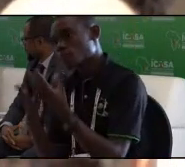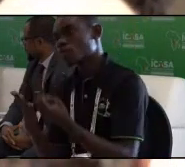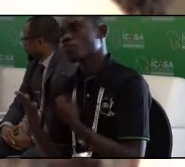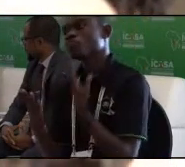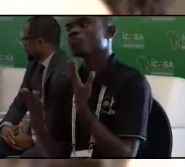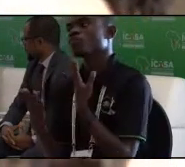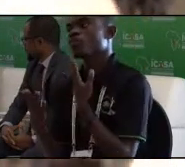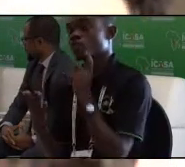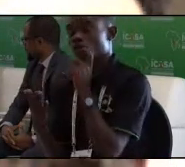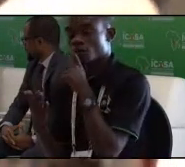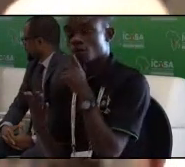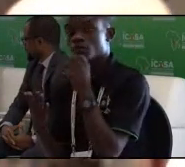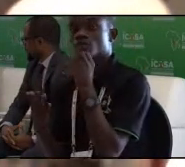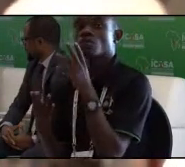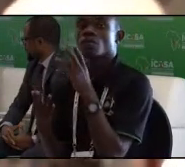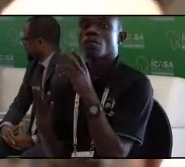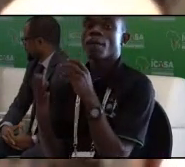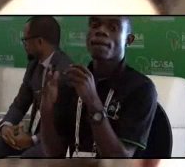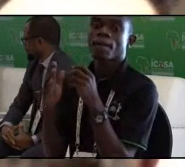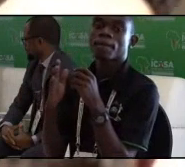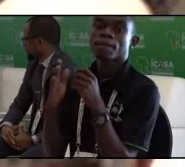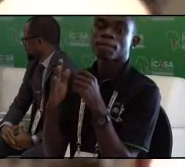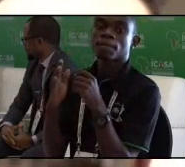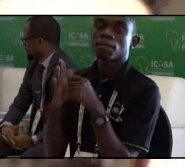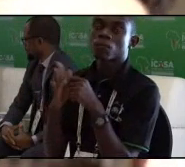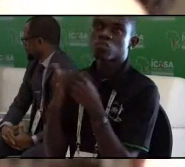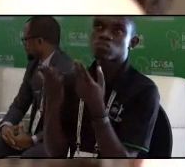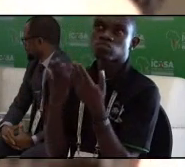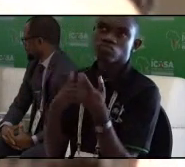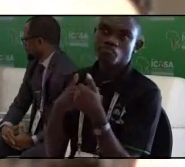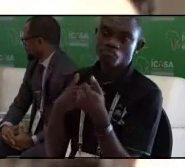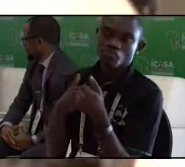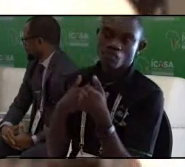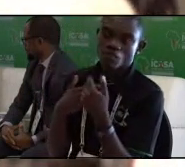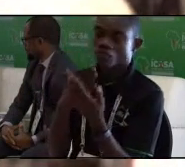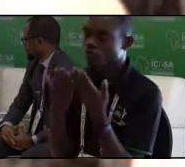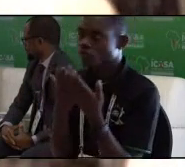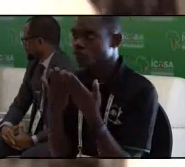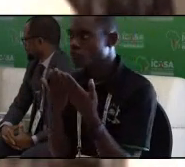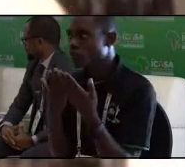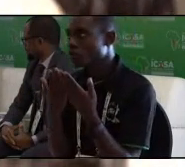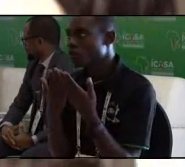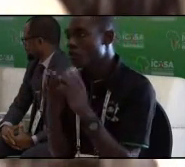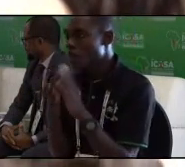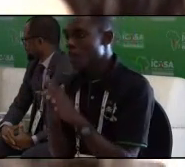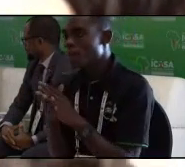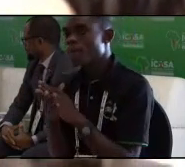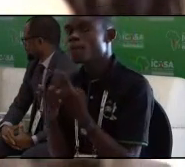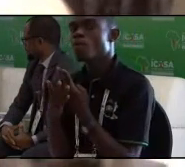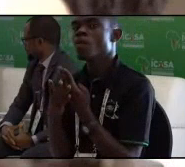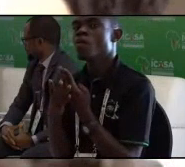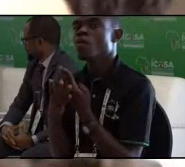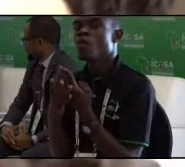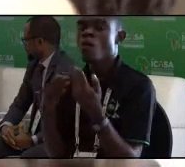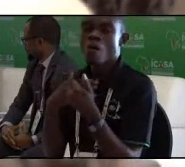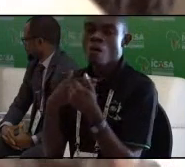a self-test kit. So the advantage is that for the private sector, it's as well, I can call it pull as well, because as